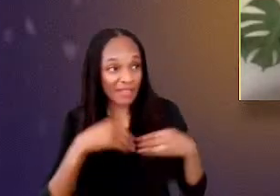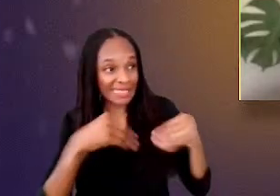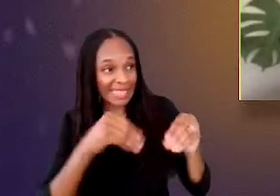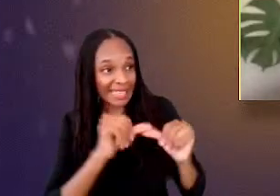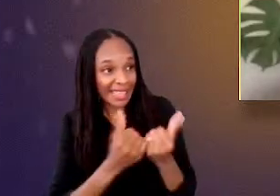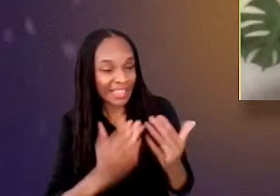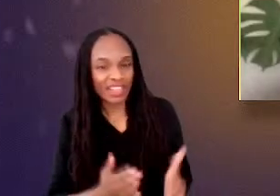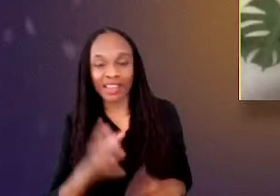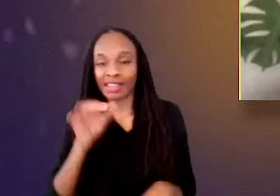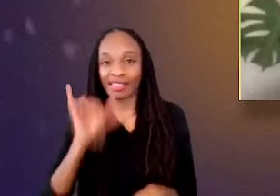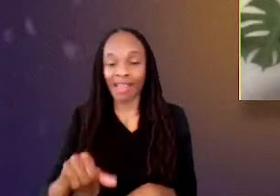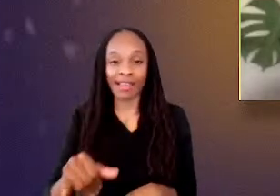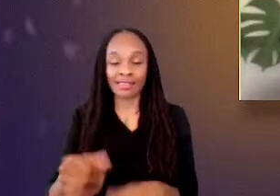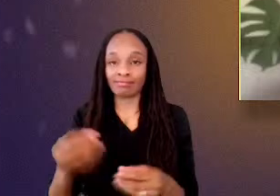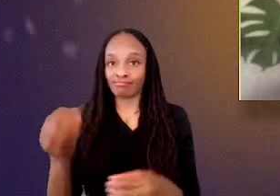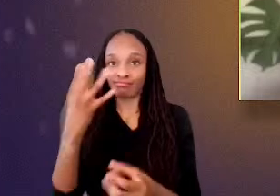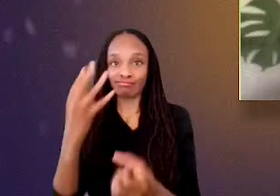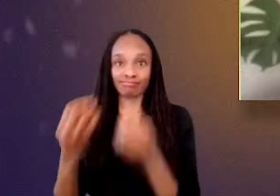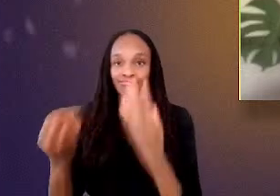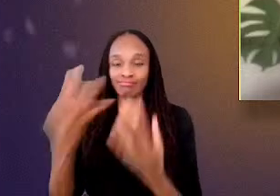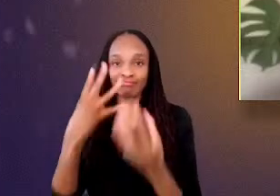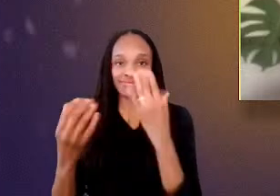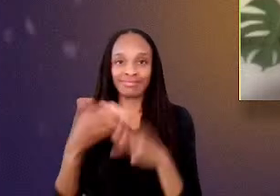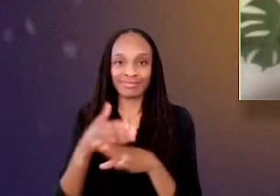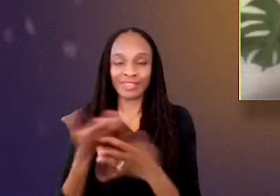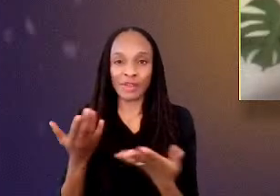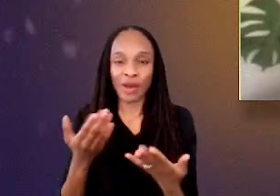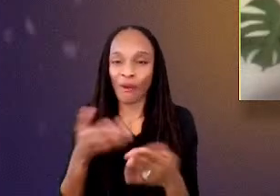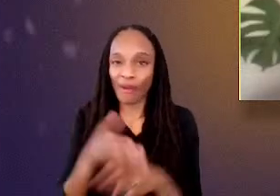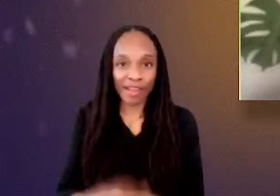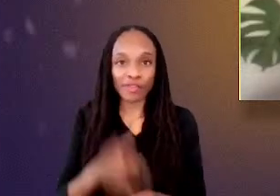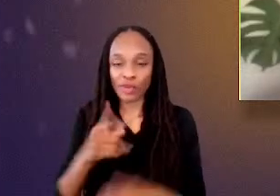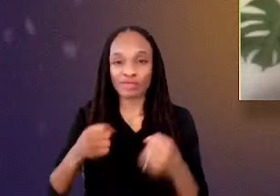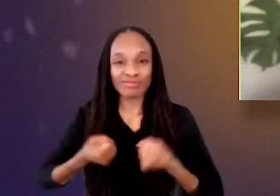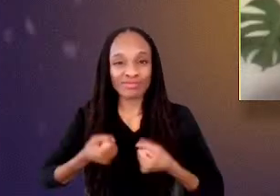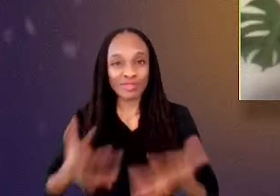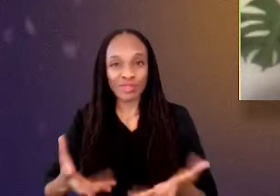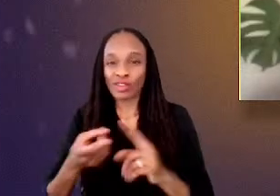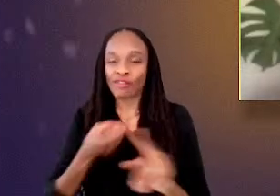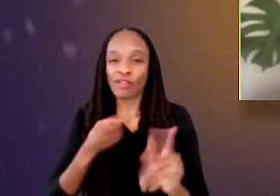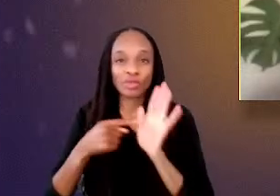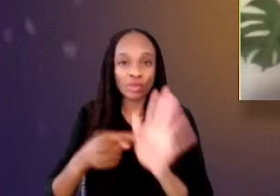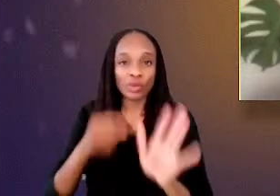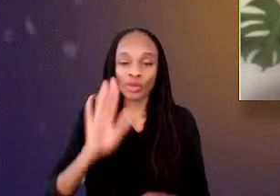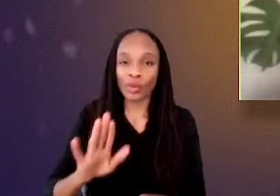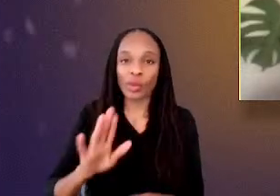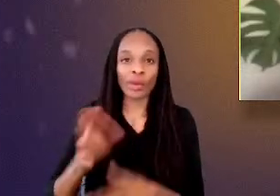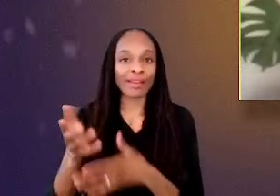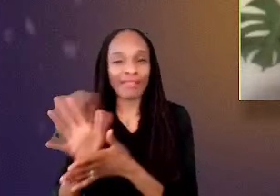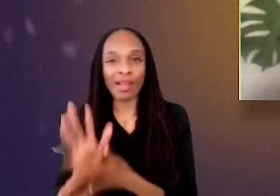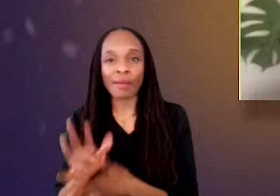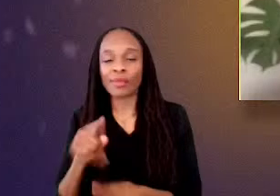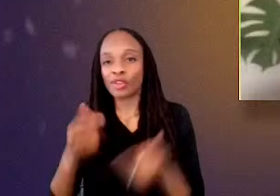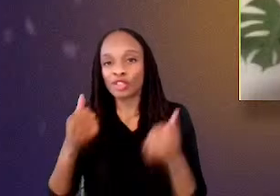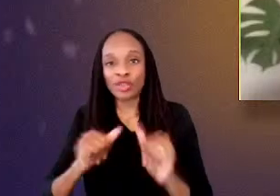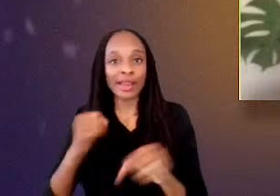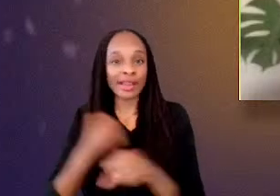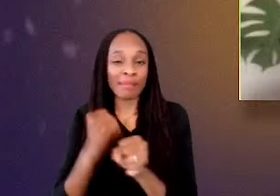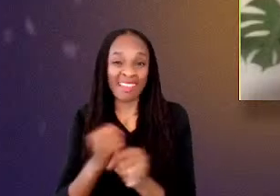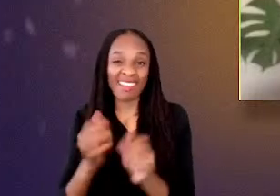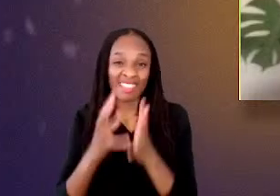moment of your premiere. It's also right after you're exhausted from delivering your film and you're trying to make a lot of very expensive